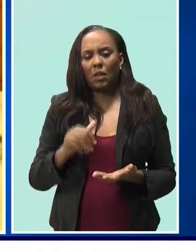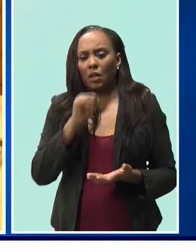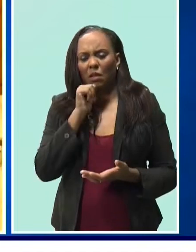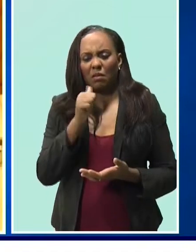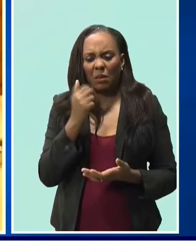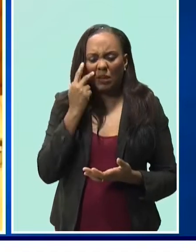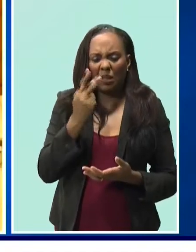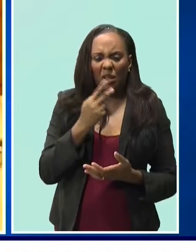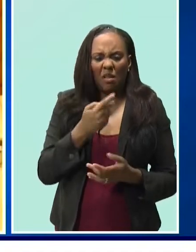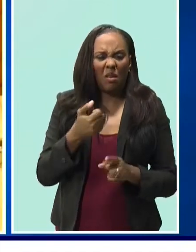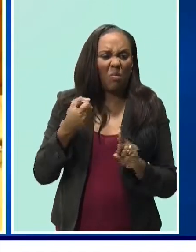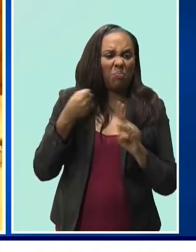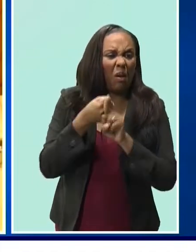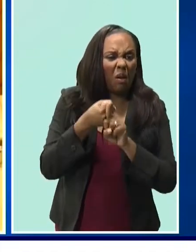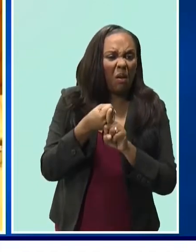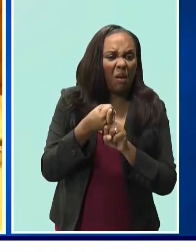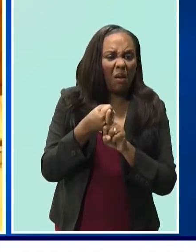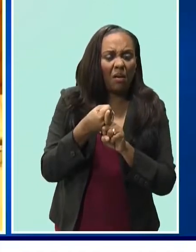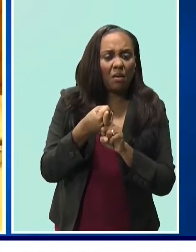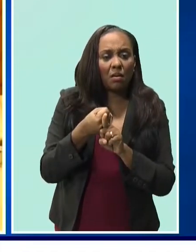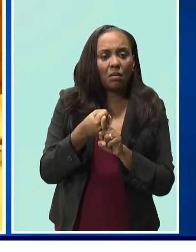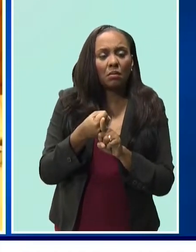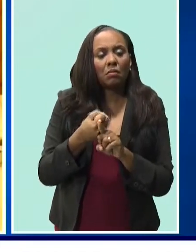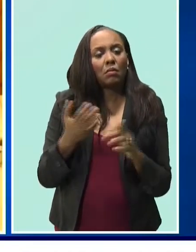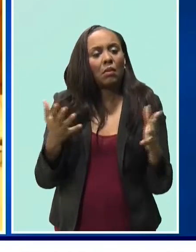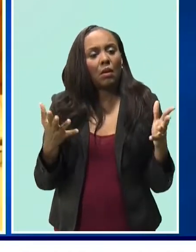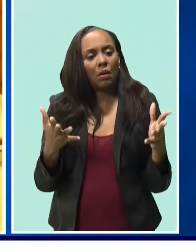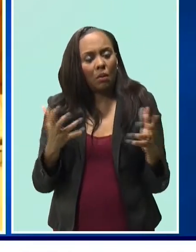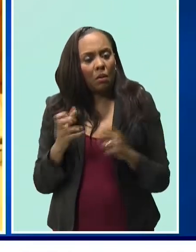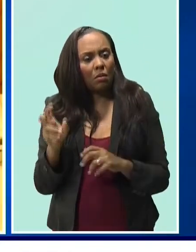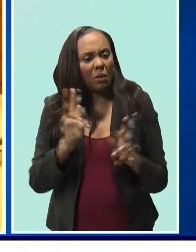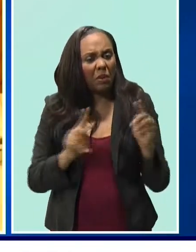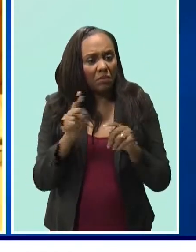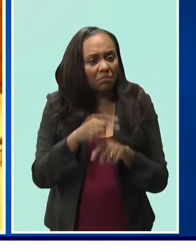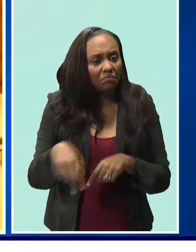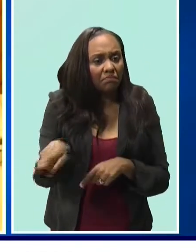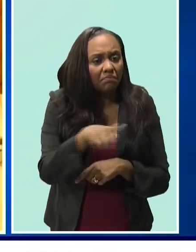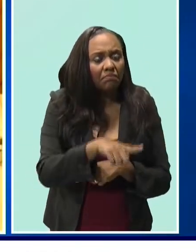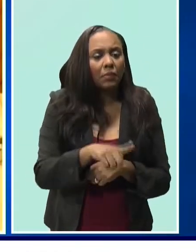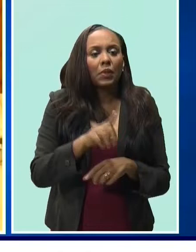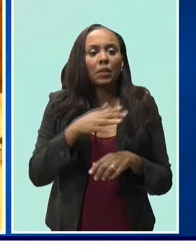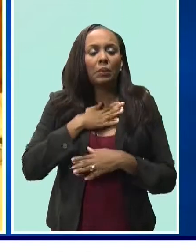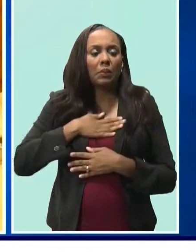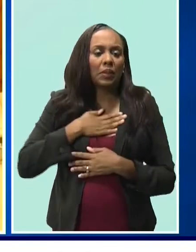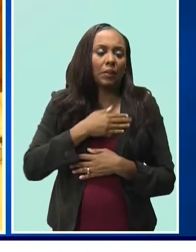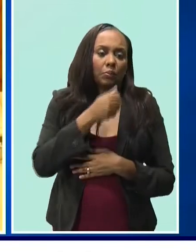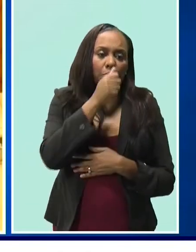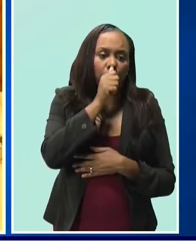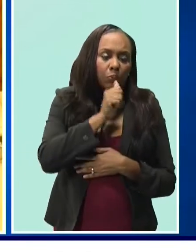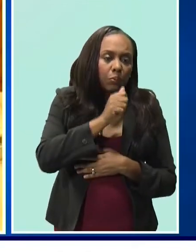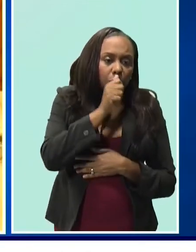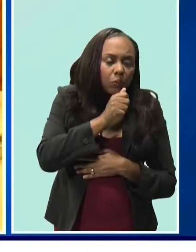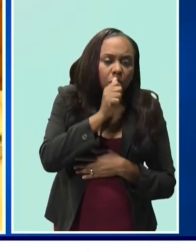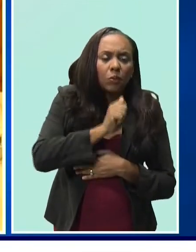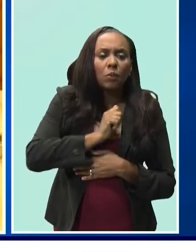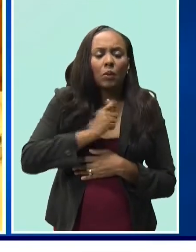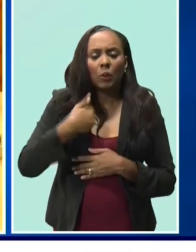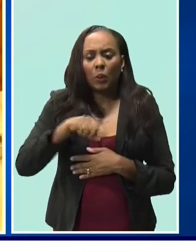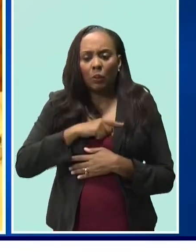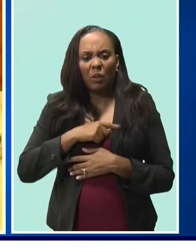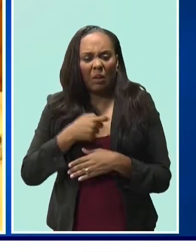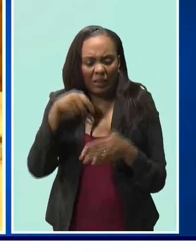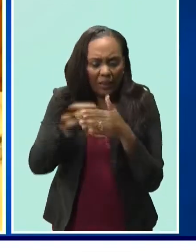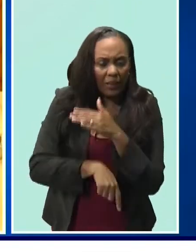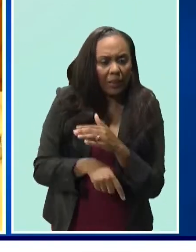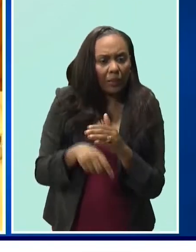your numbers. So I would like to encourage the population to bear with us while we further